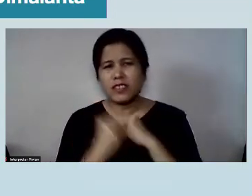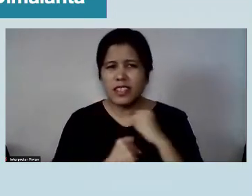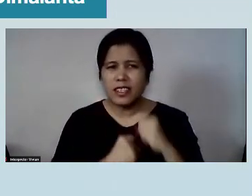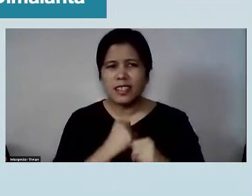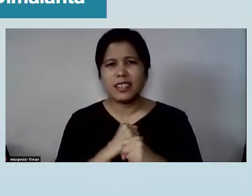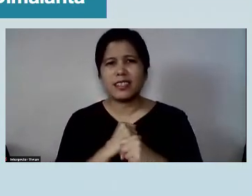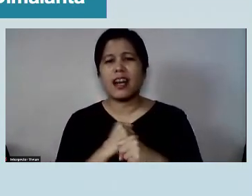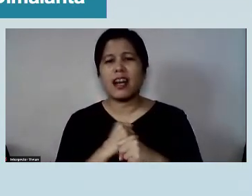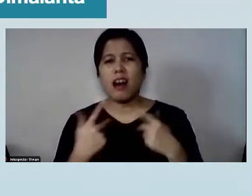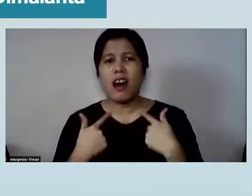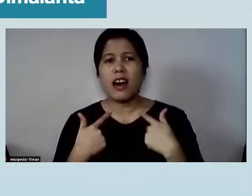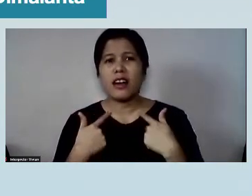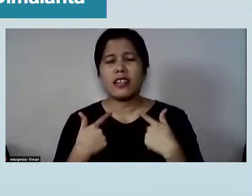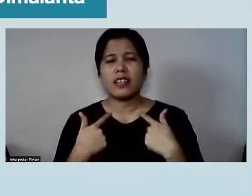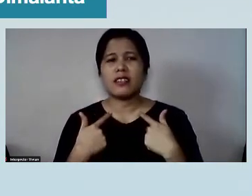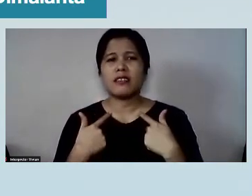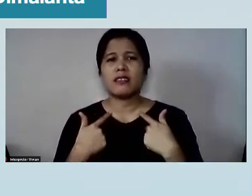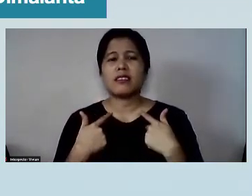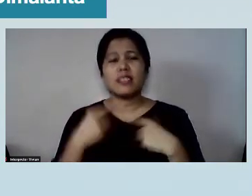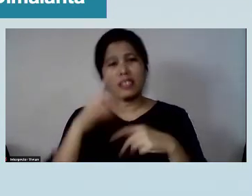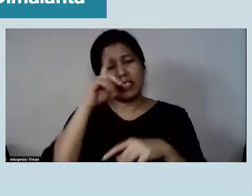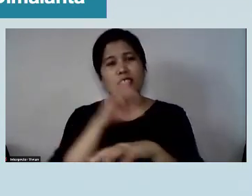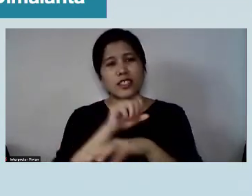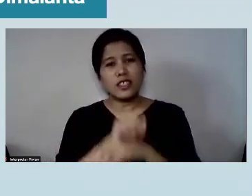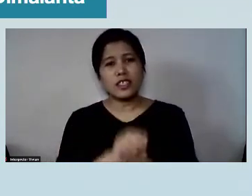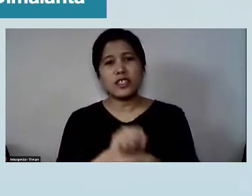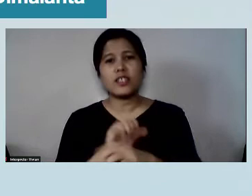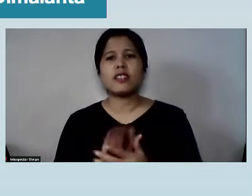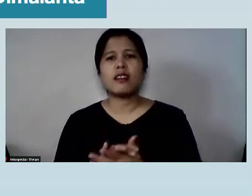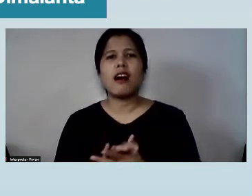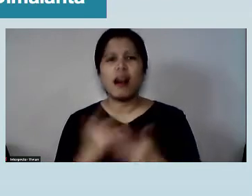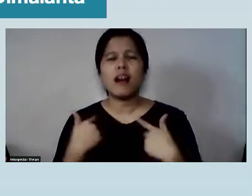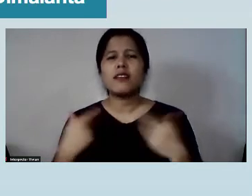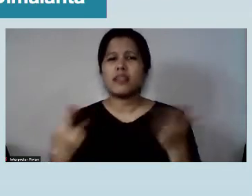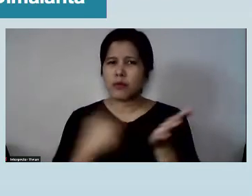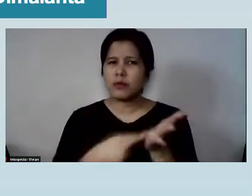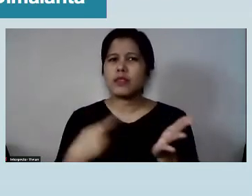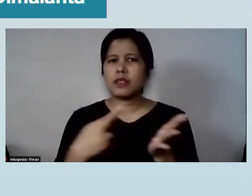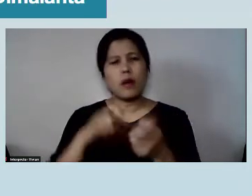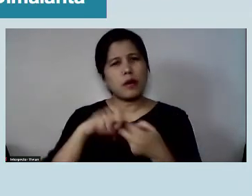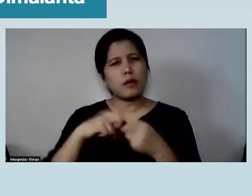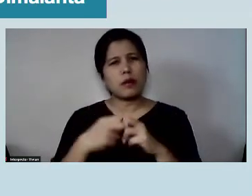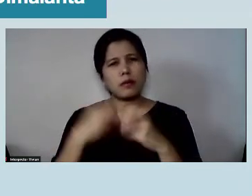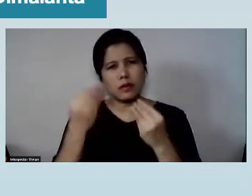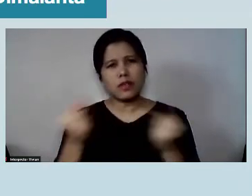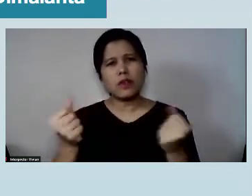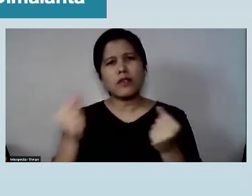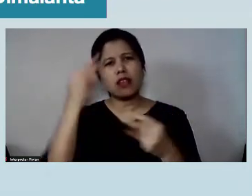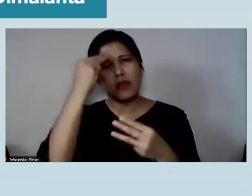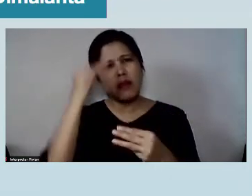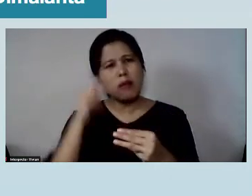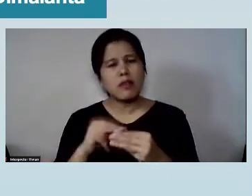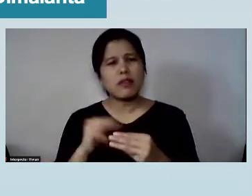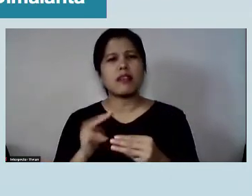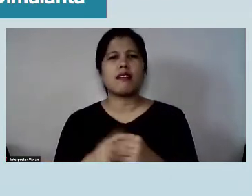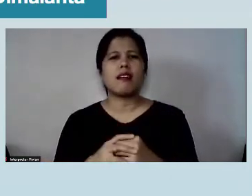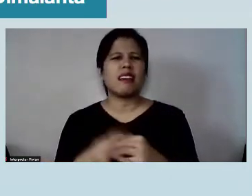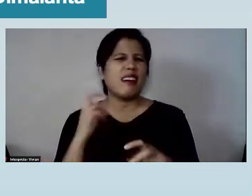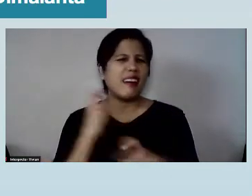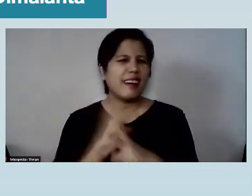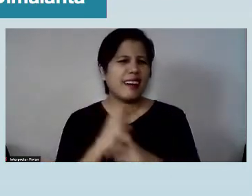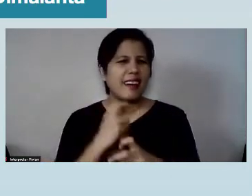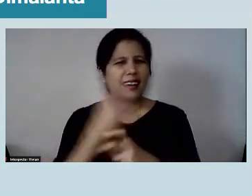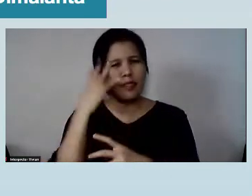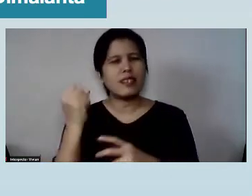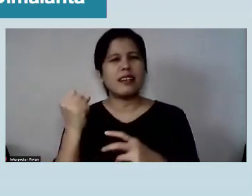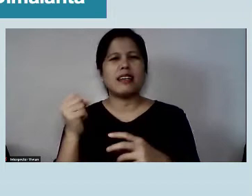had this condition. Academic tests that require repetition, problem solving, and memory. Ako, hirap ako mag-memorize. Spelling,